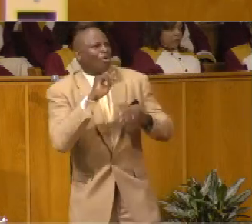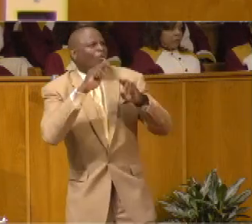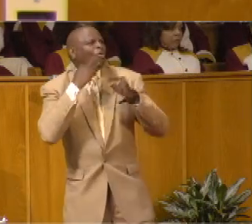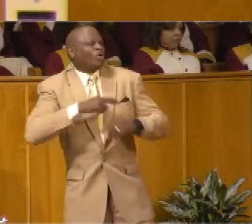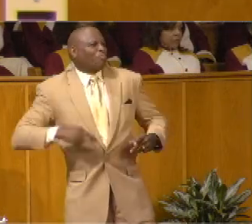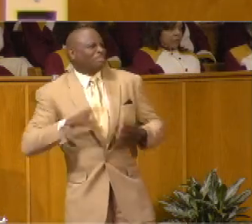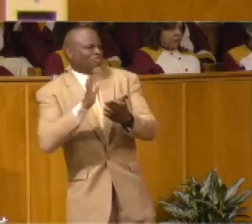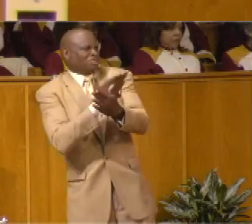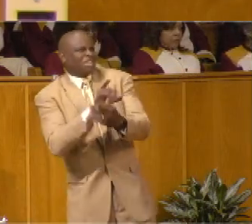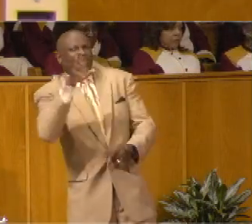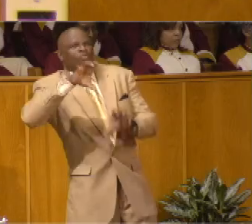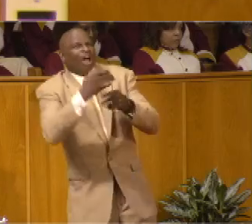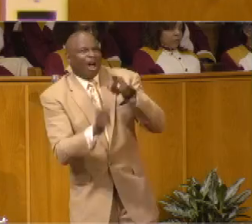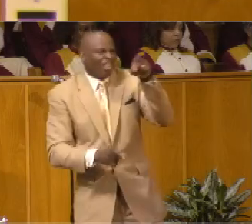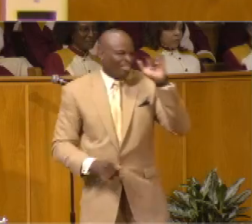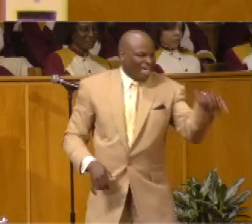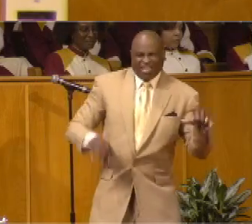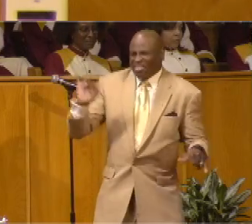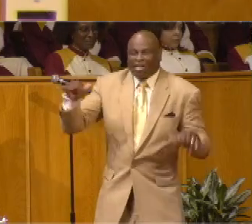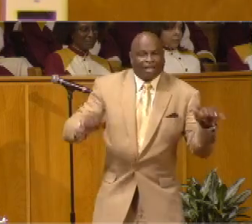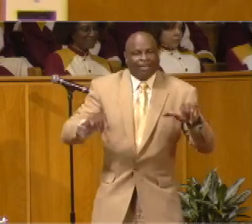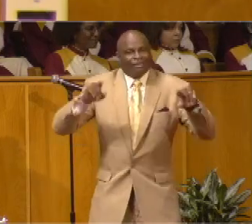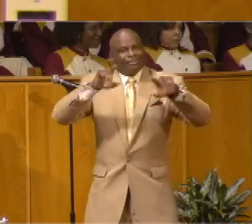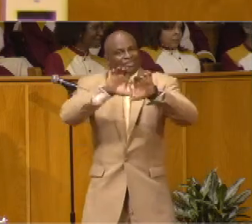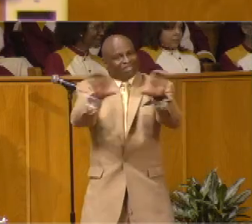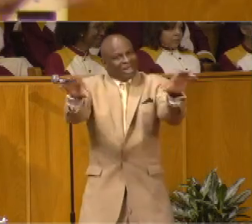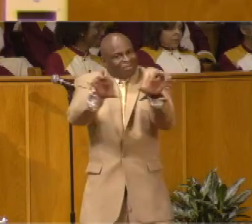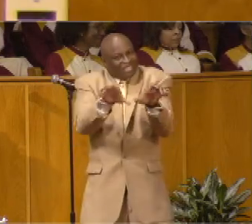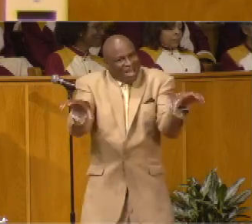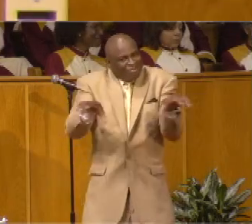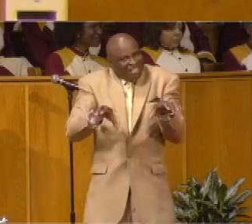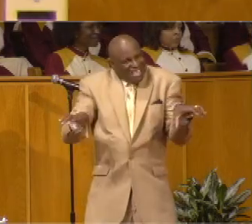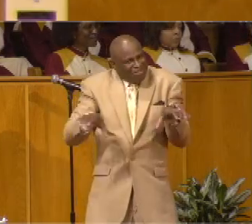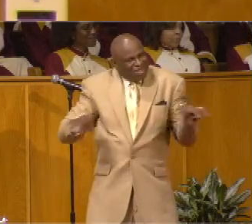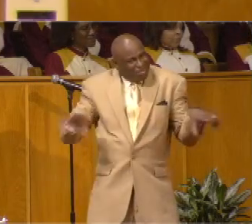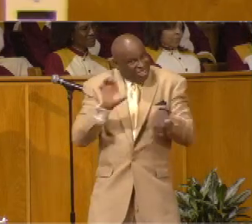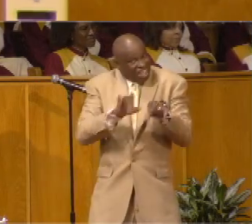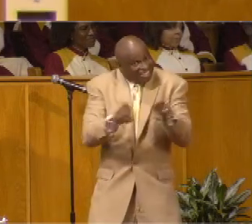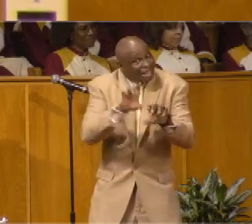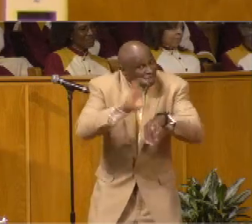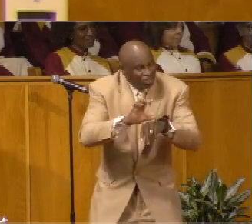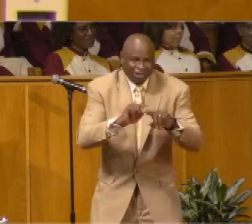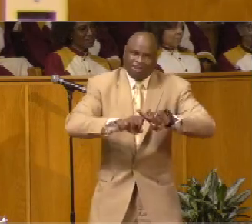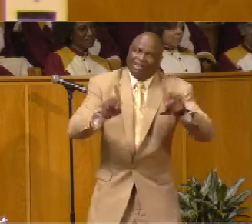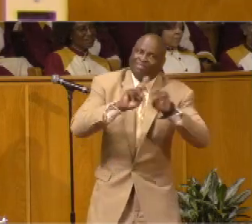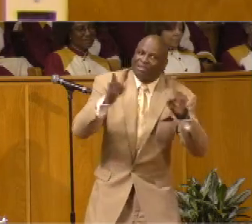A group over there like this and that. They were splintered among themselves.